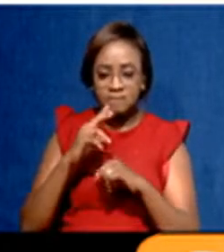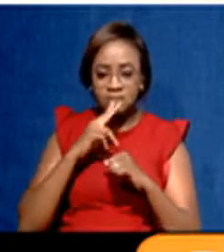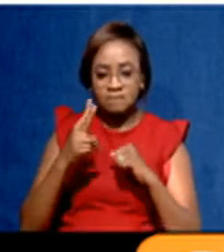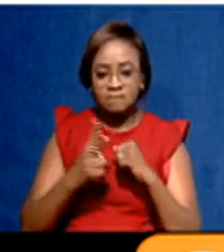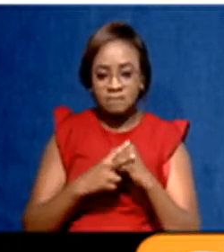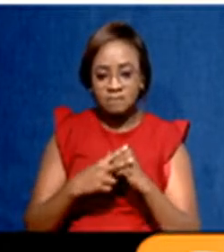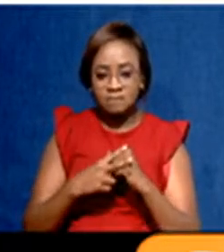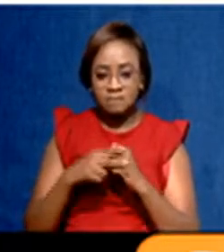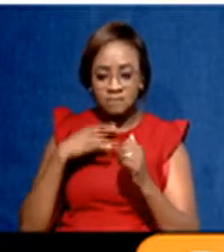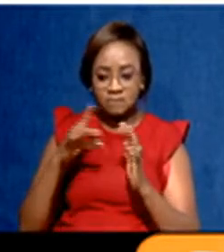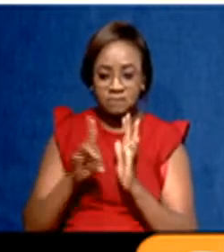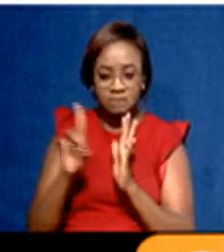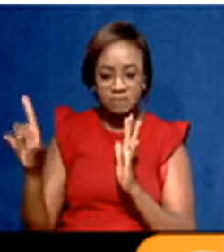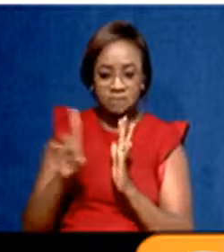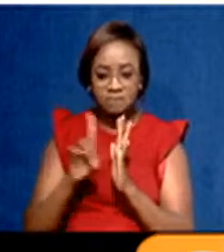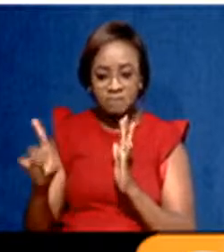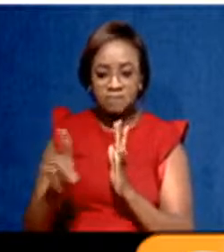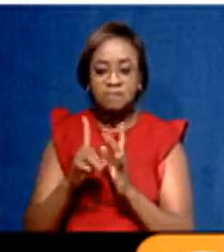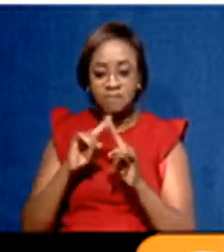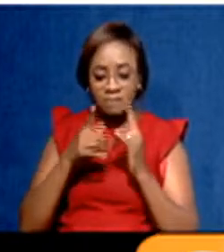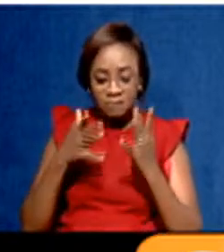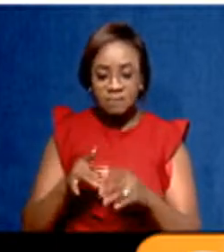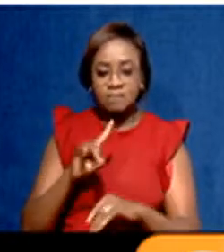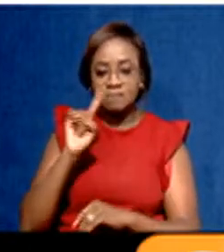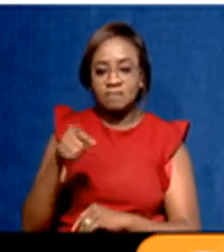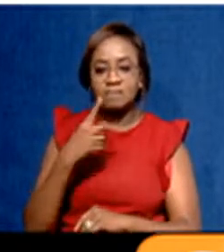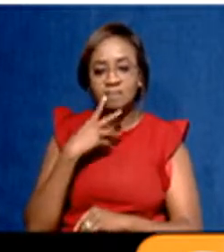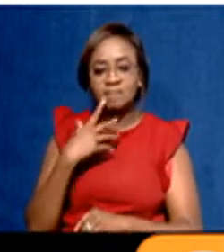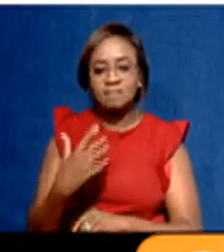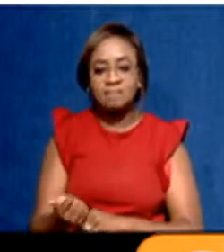700. Currently, it's 1,500.